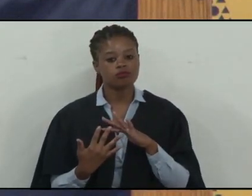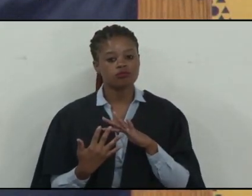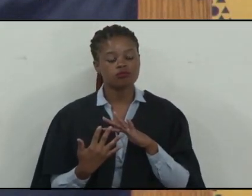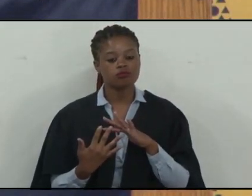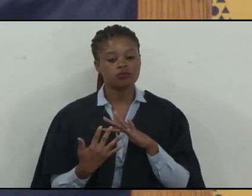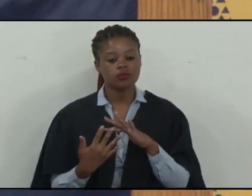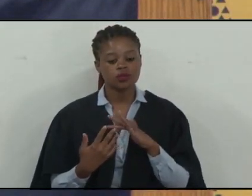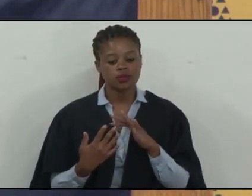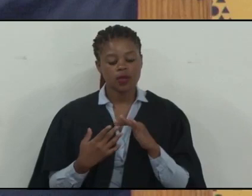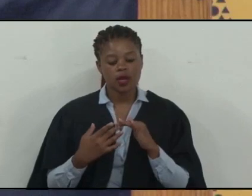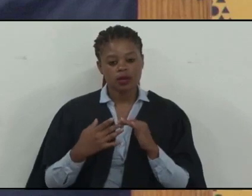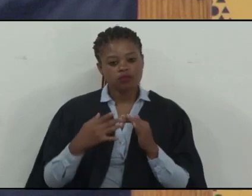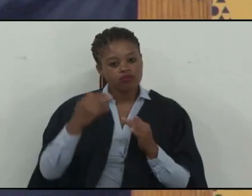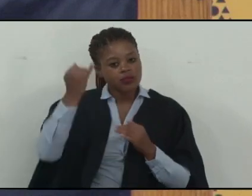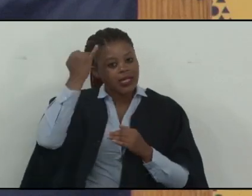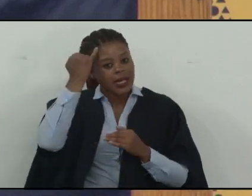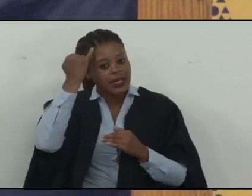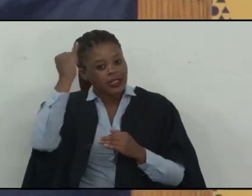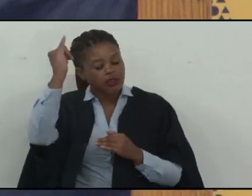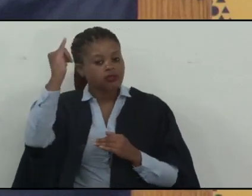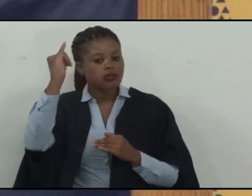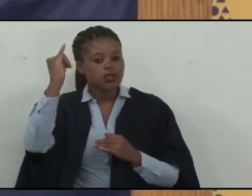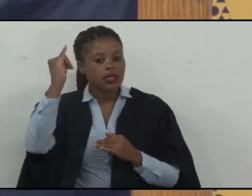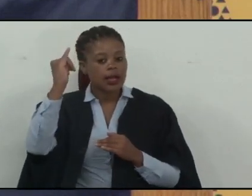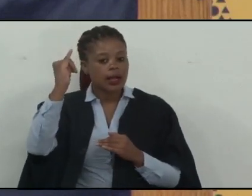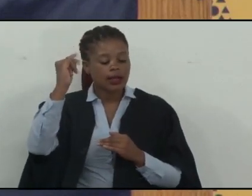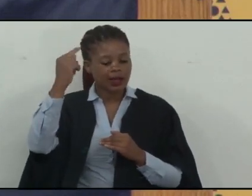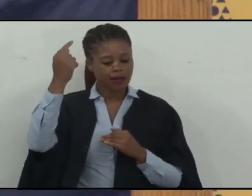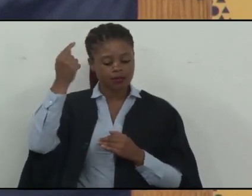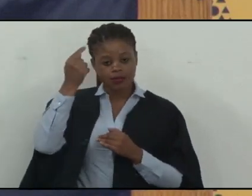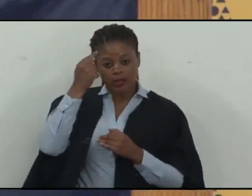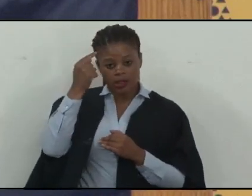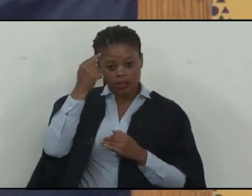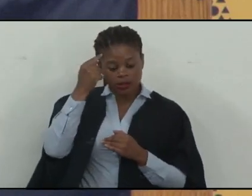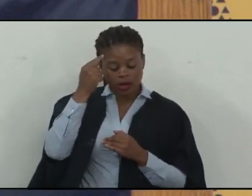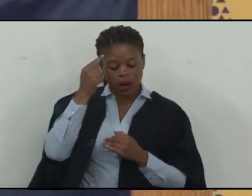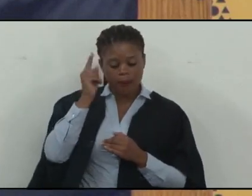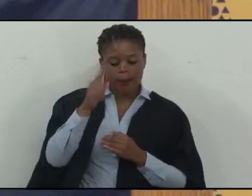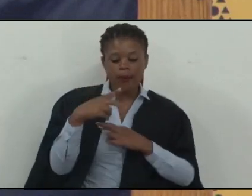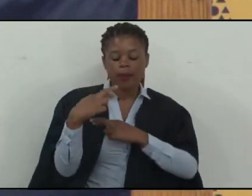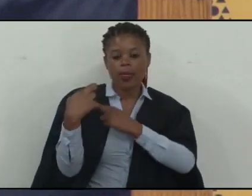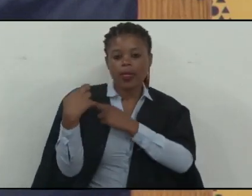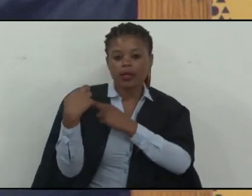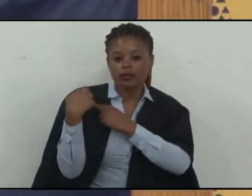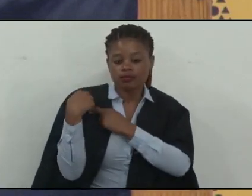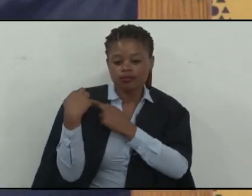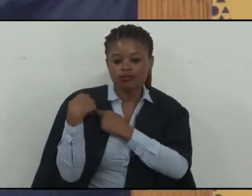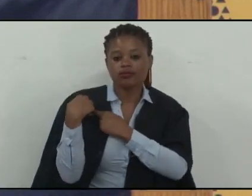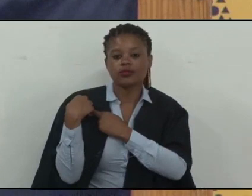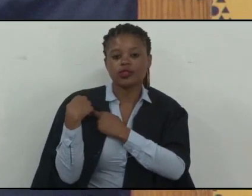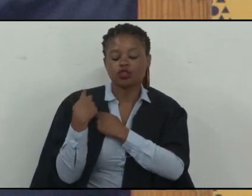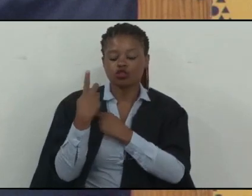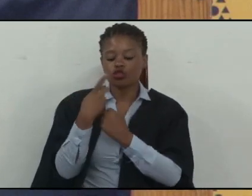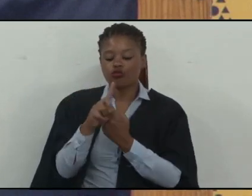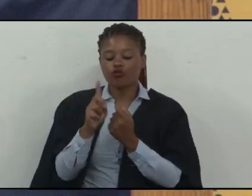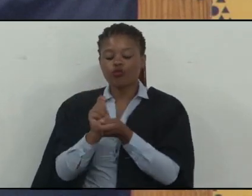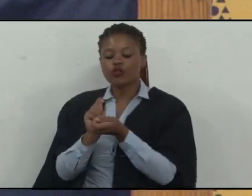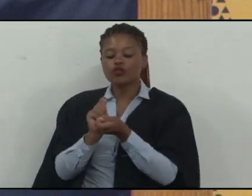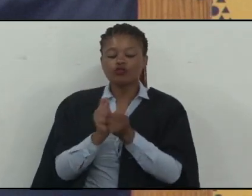are intellectual curiosity and critical thinking, being responsible agents of